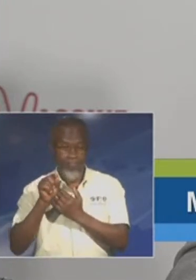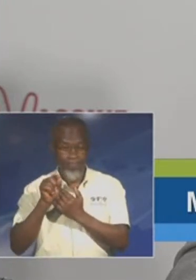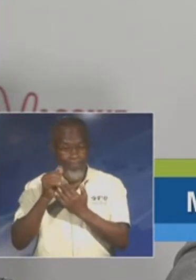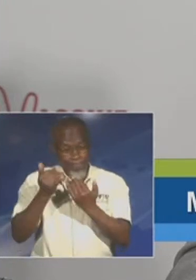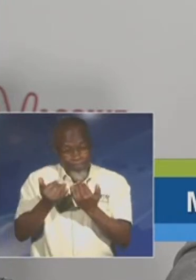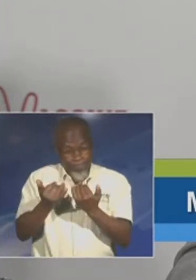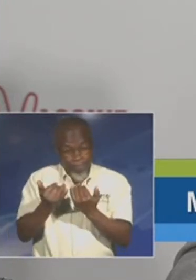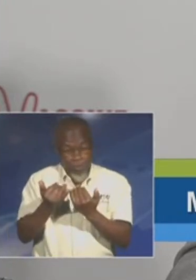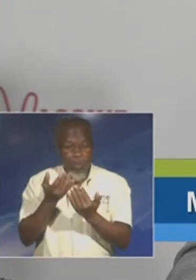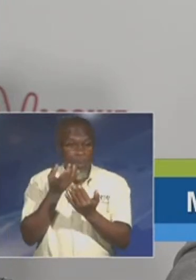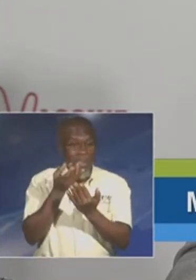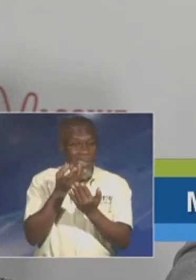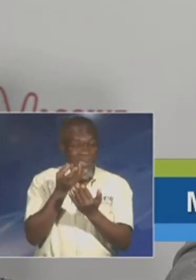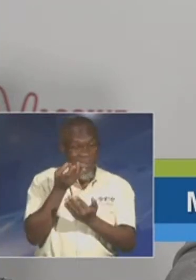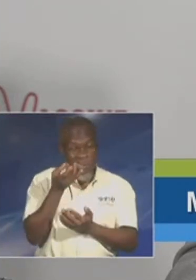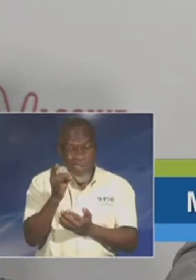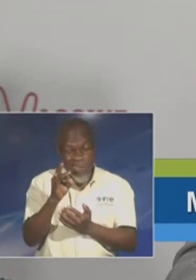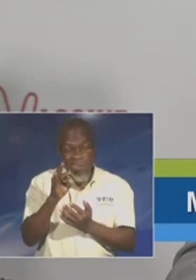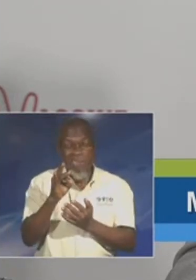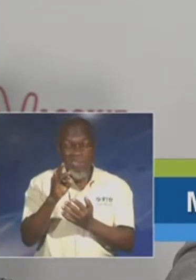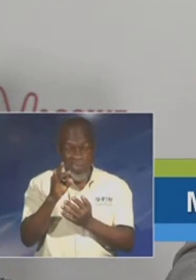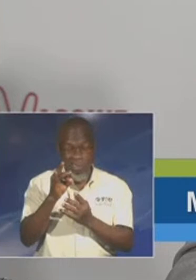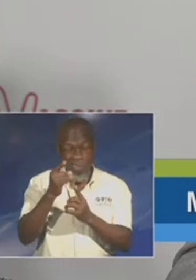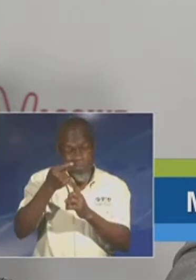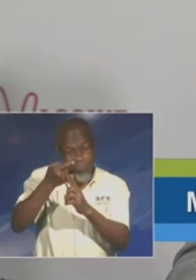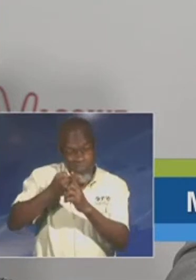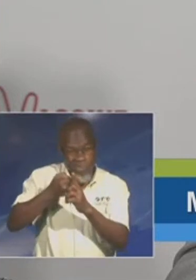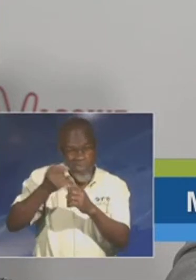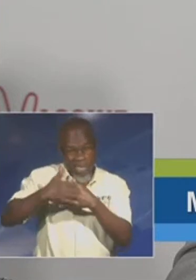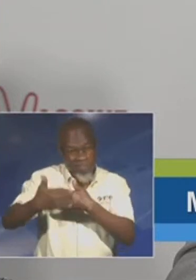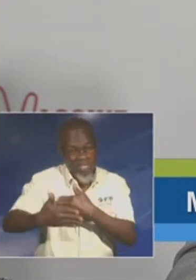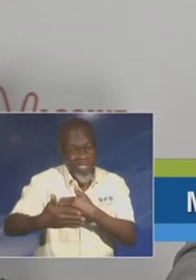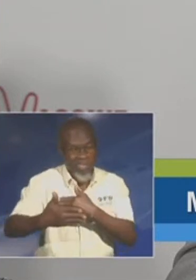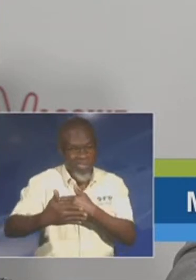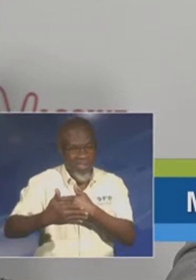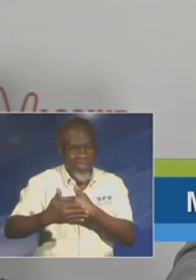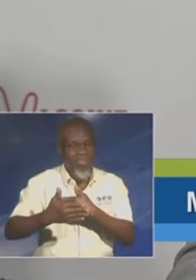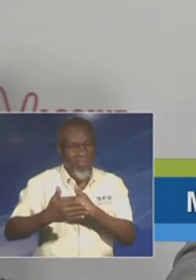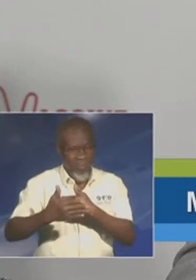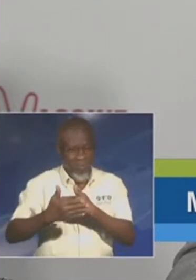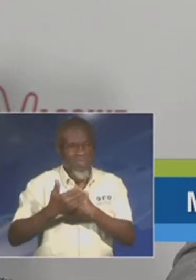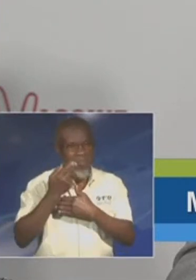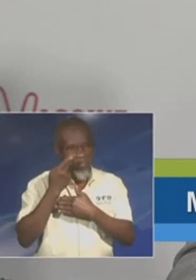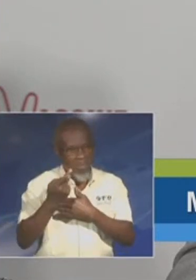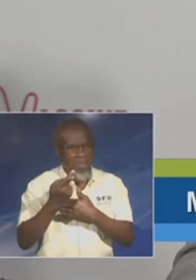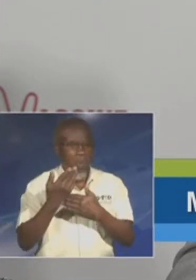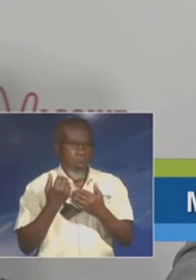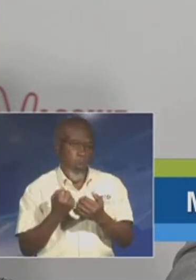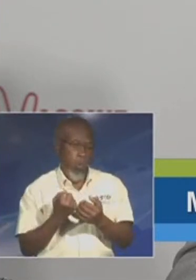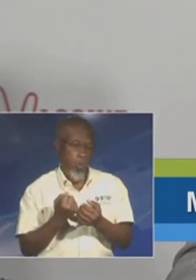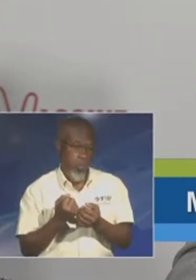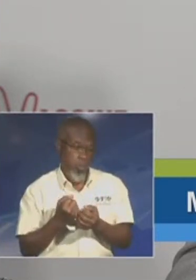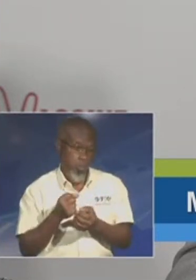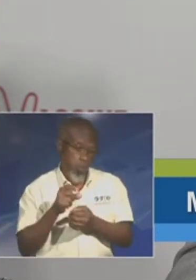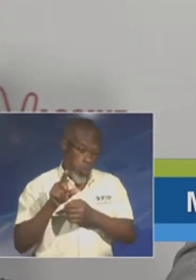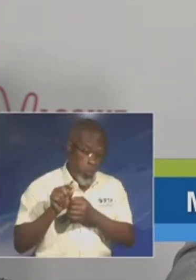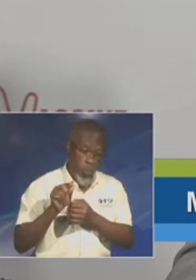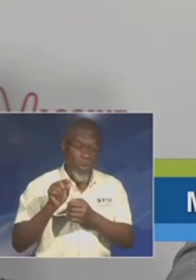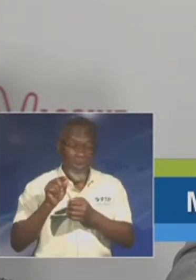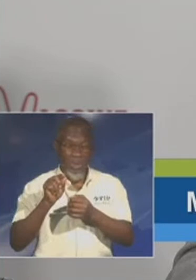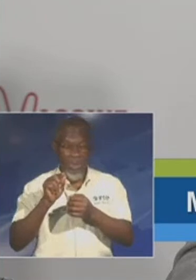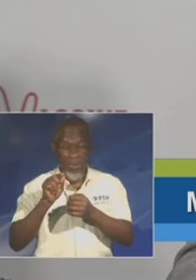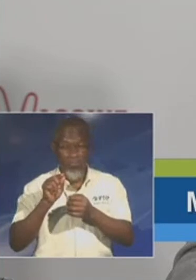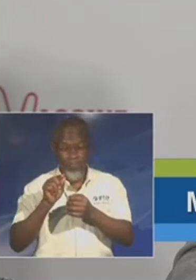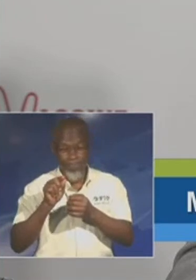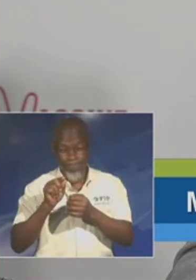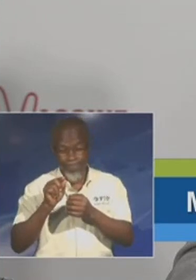at the end of April, that has moved from 7 countries with over 1 million to